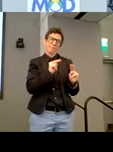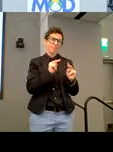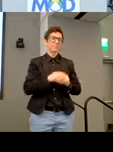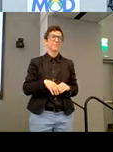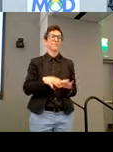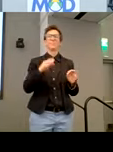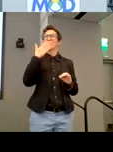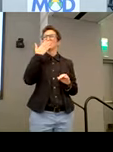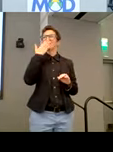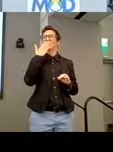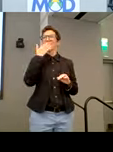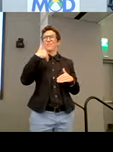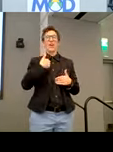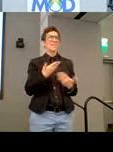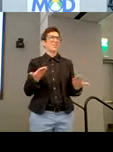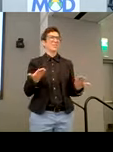yeah, thank you so much for having us today,